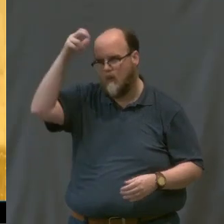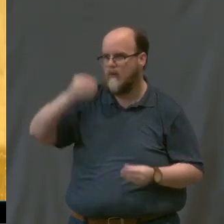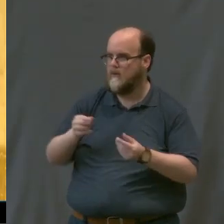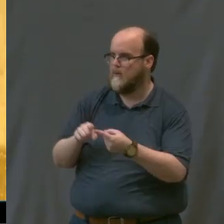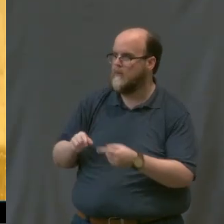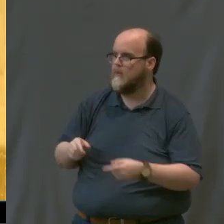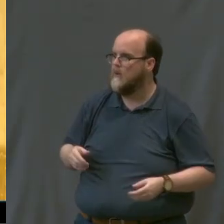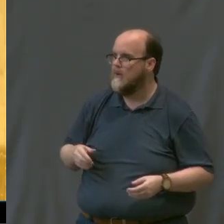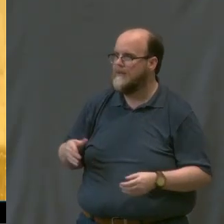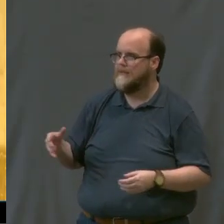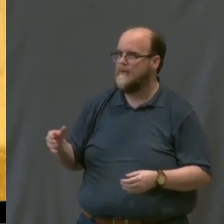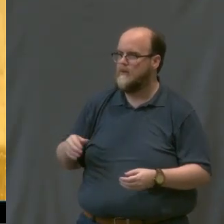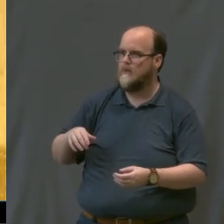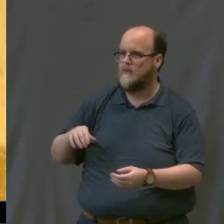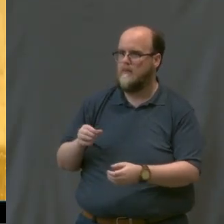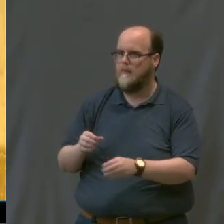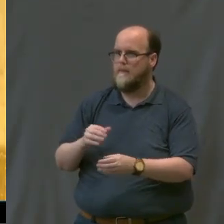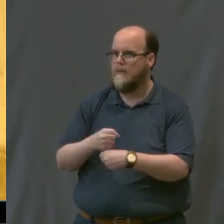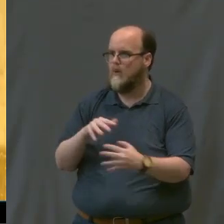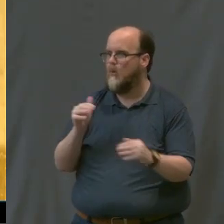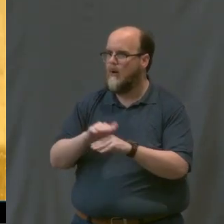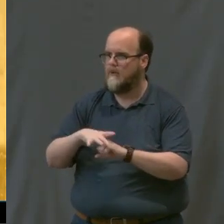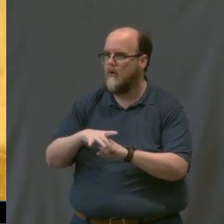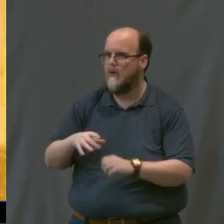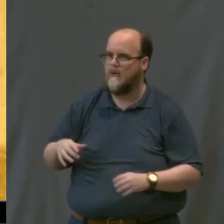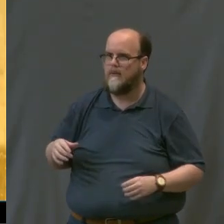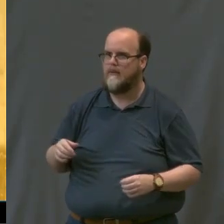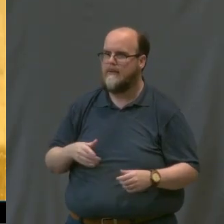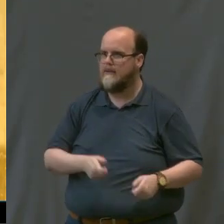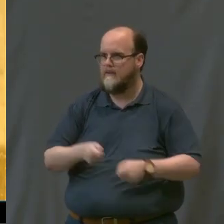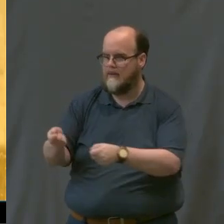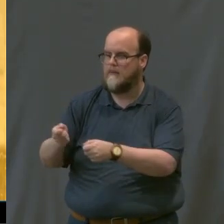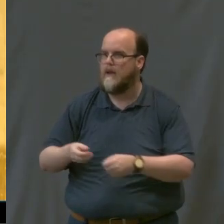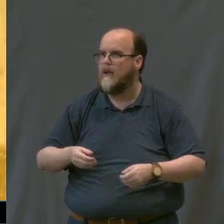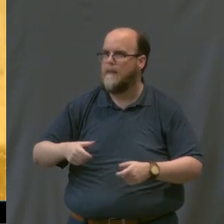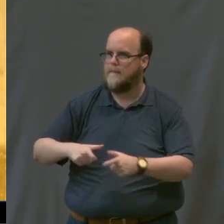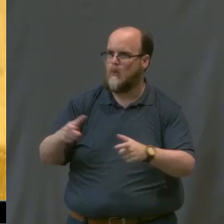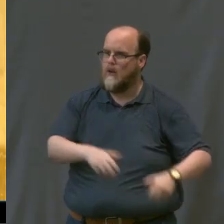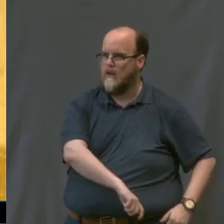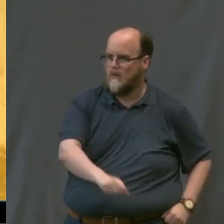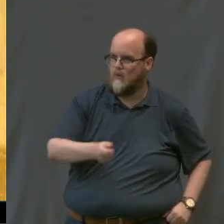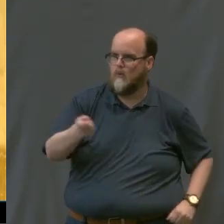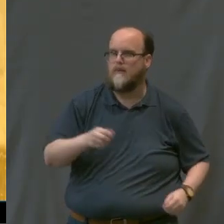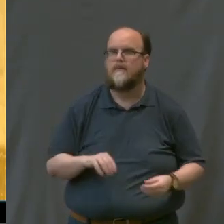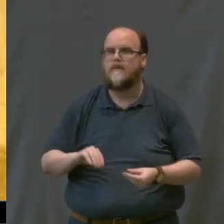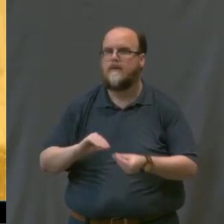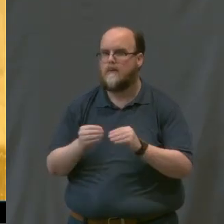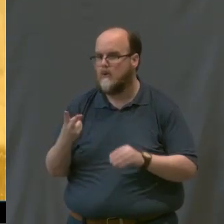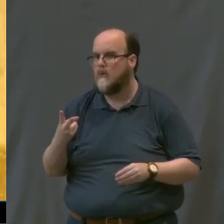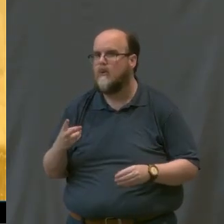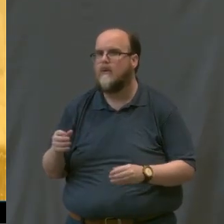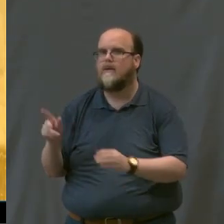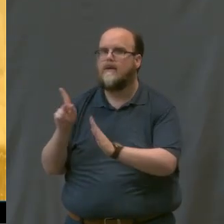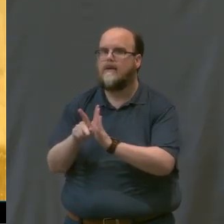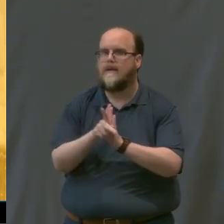take peace from the earth, that they should kill one another, and there was given to him a great sword. Seal number 2, the killing